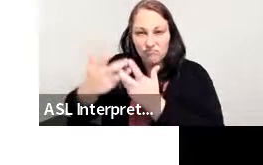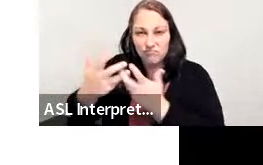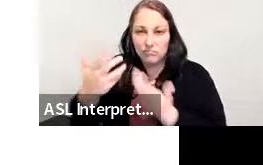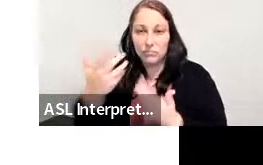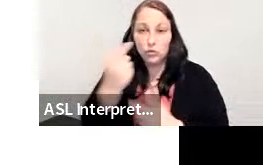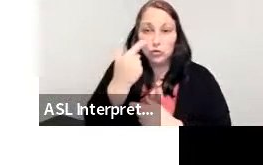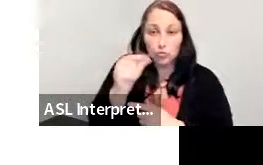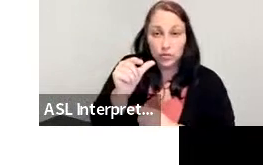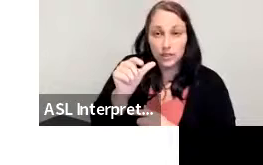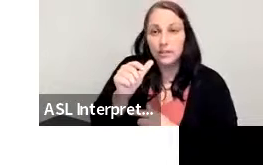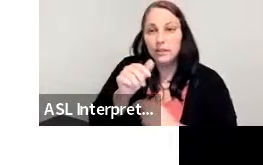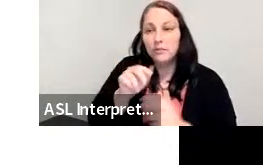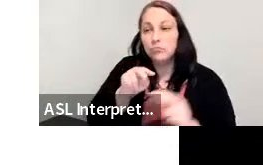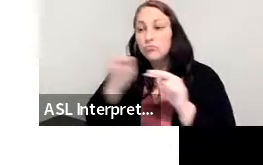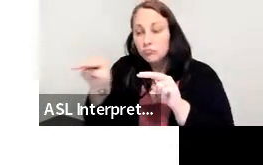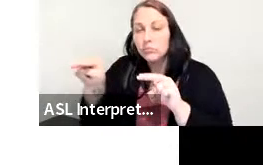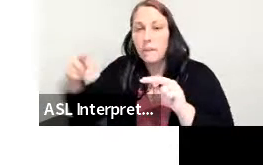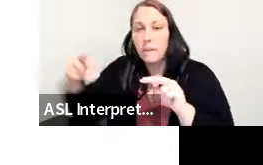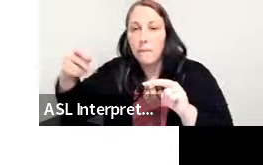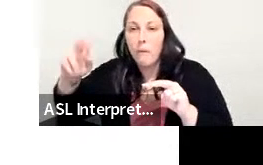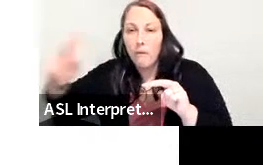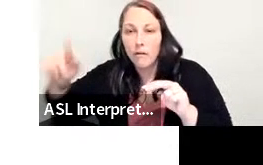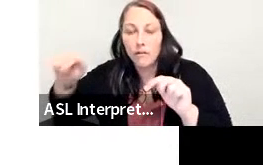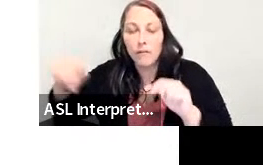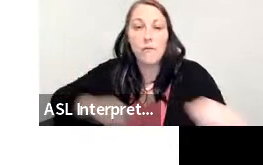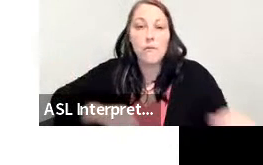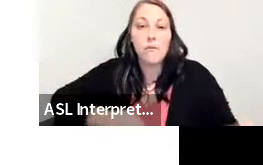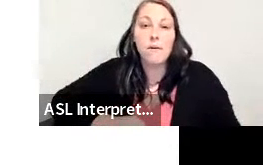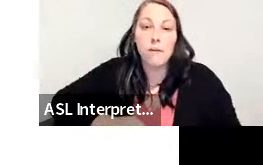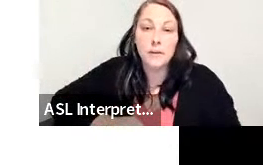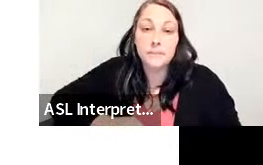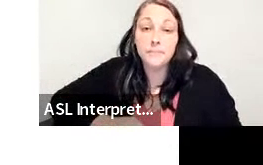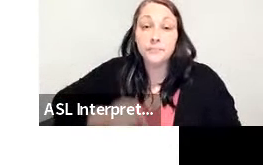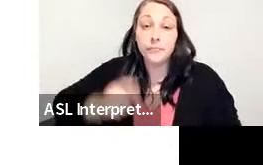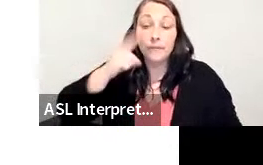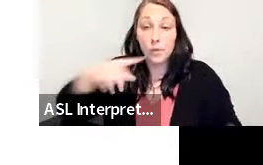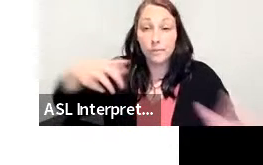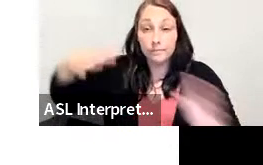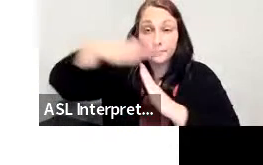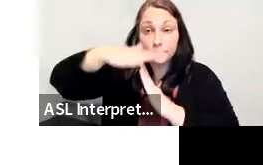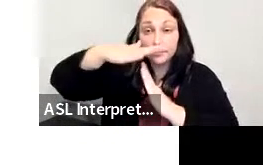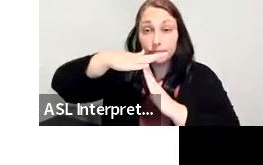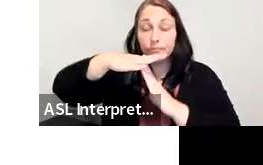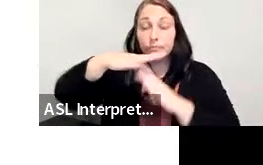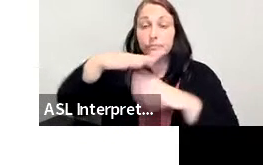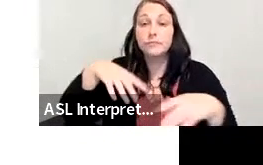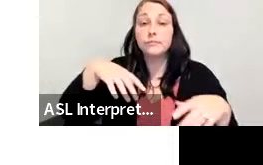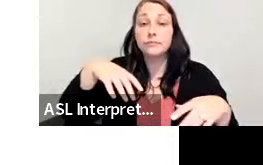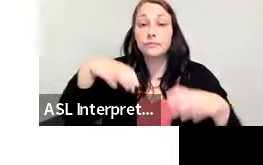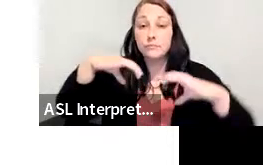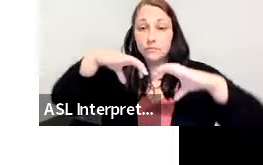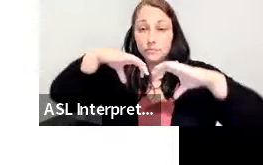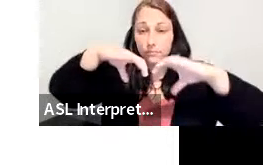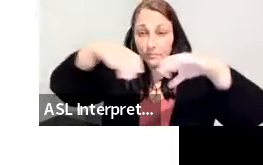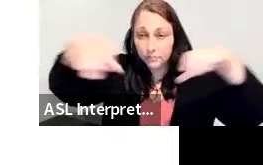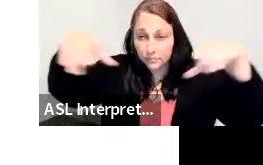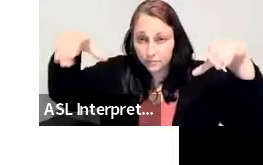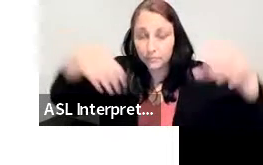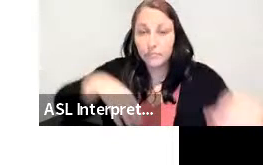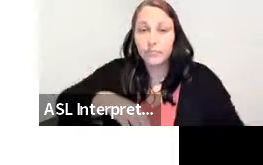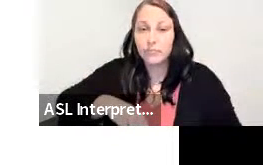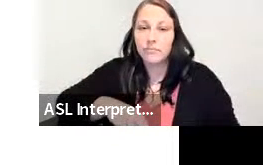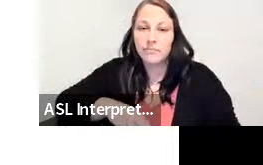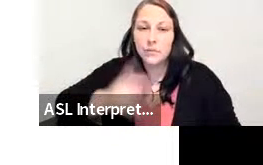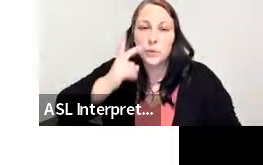to complete the massing of the building, we introduced these sort of infill components here shown in gray, and we're